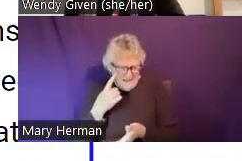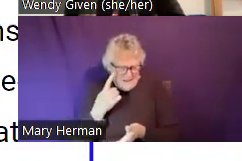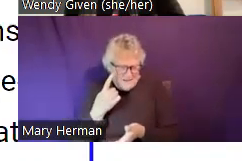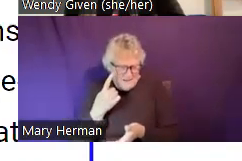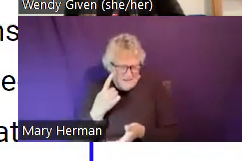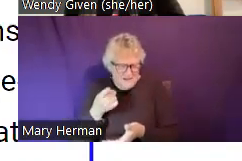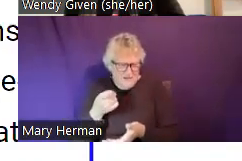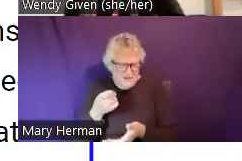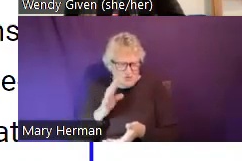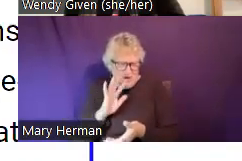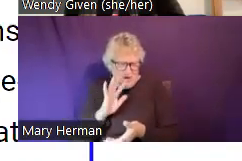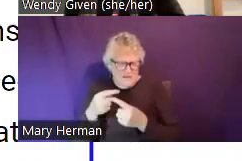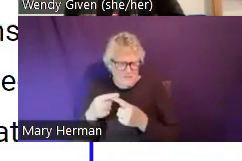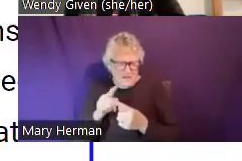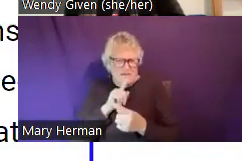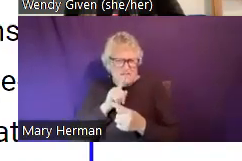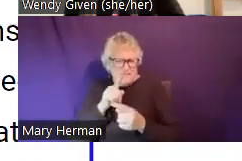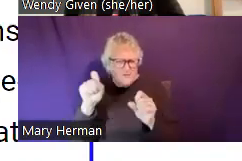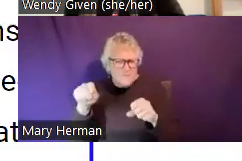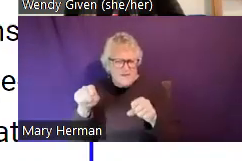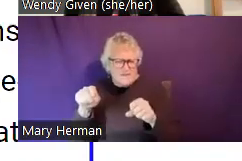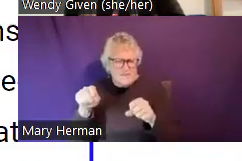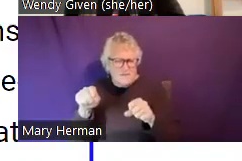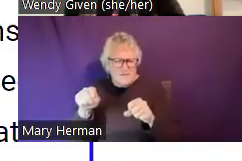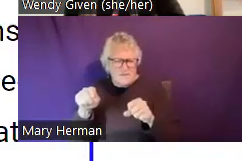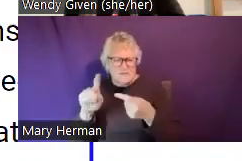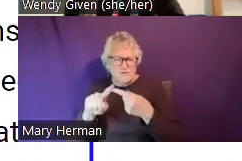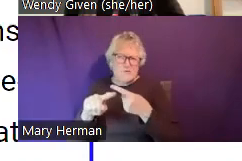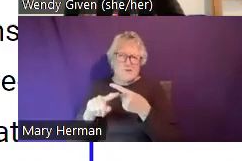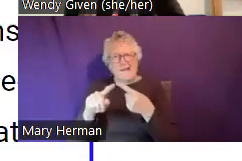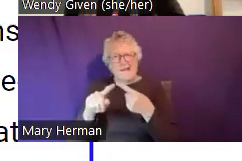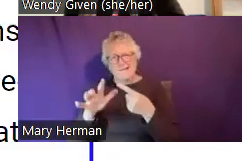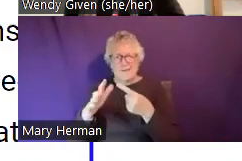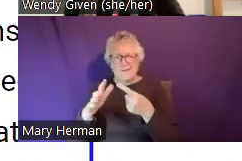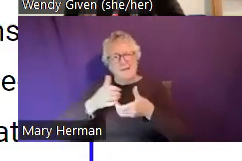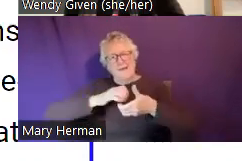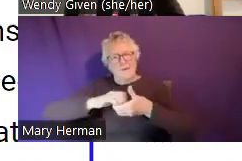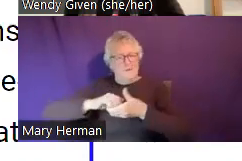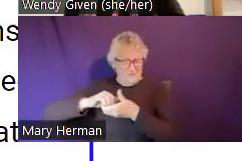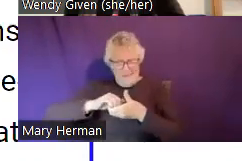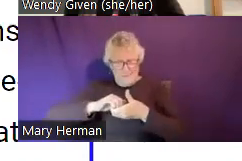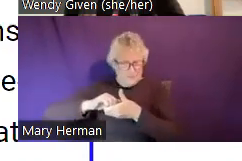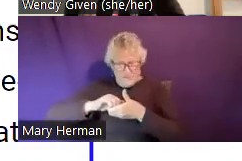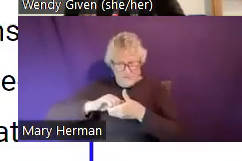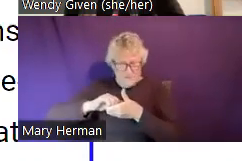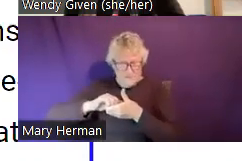be a possibility of a kind of partnership maybe, or a collaboration between